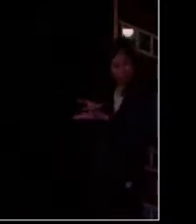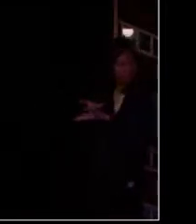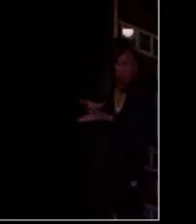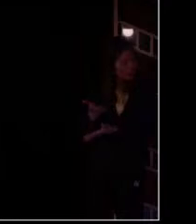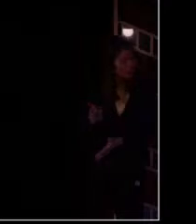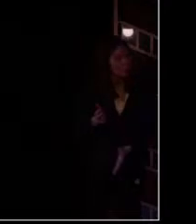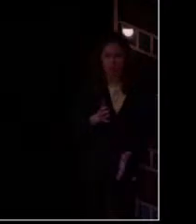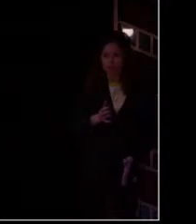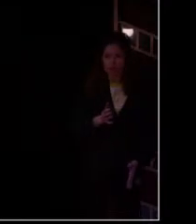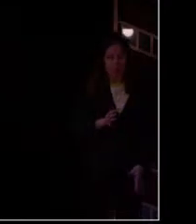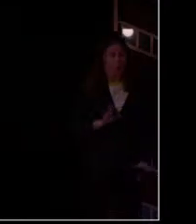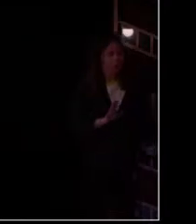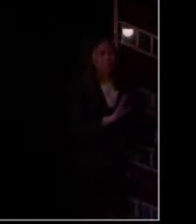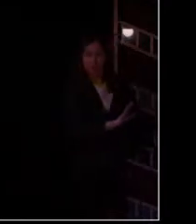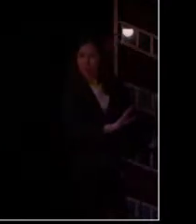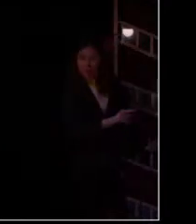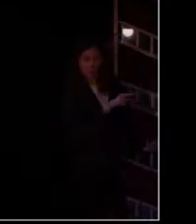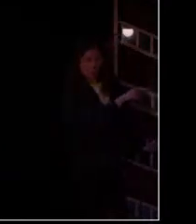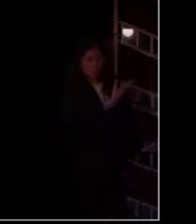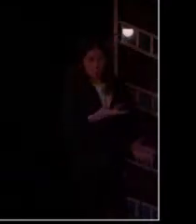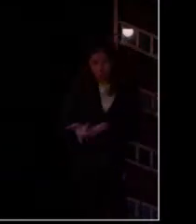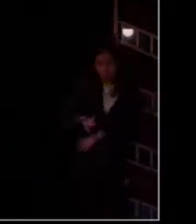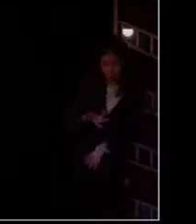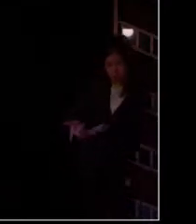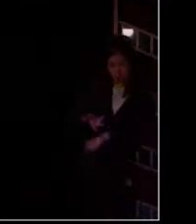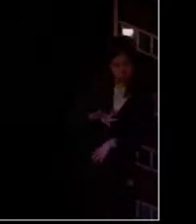I must be present at your conference. So be it.